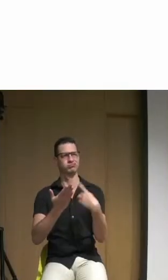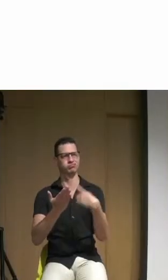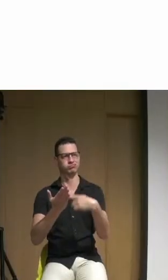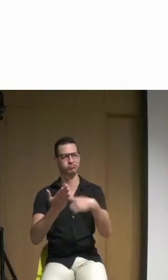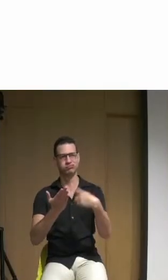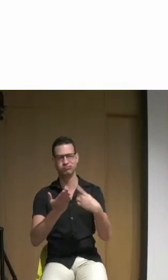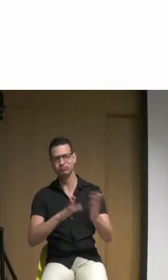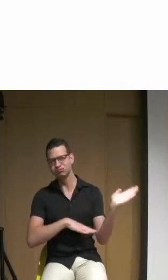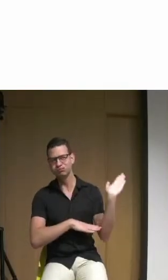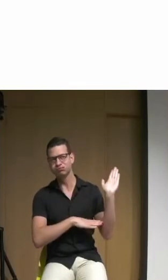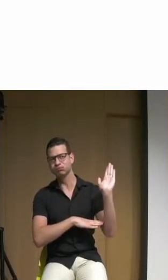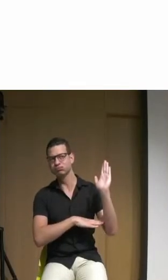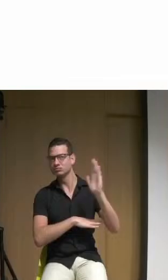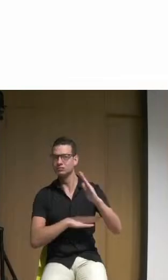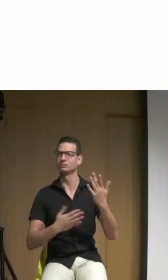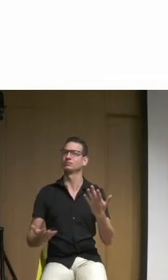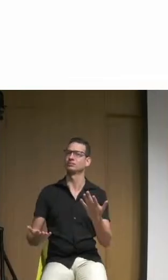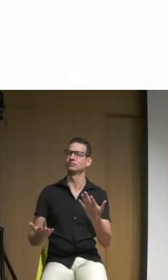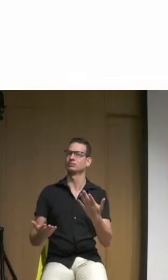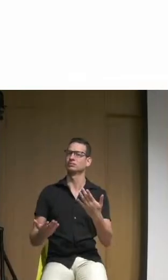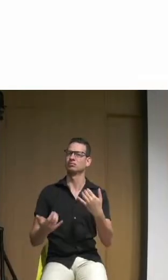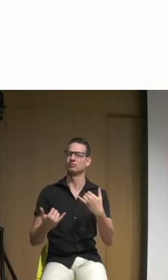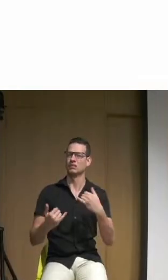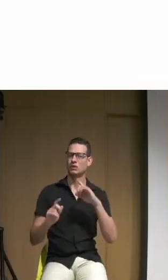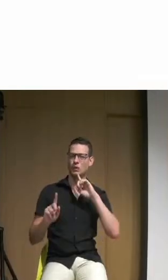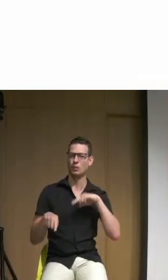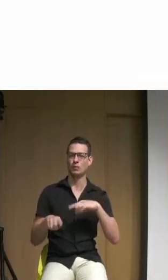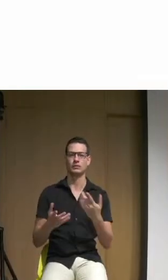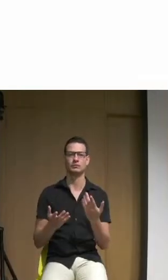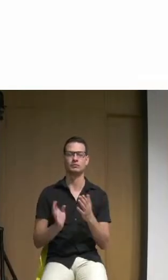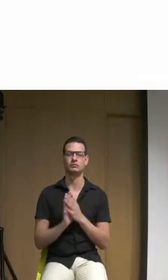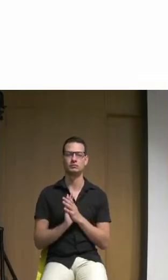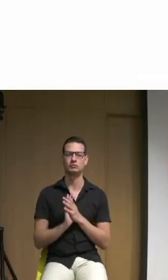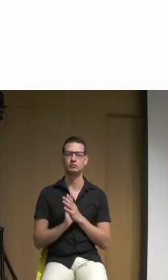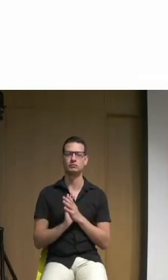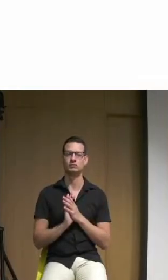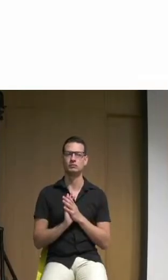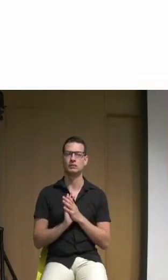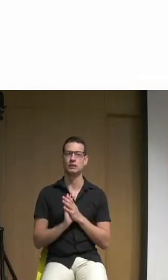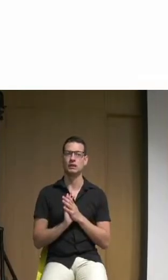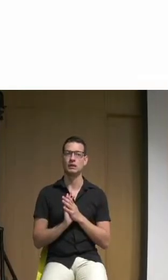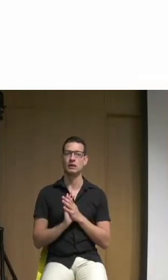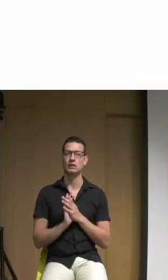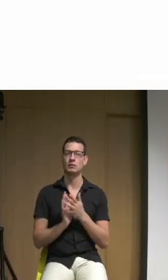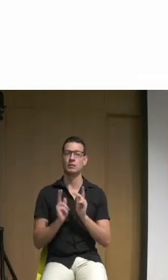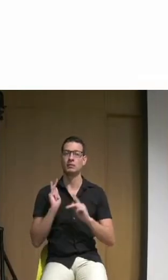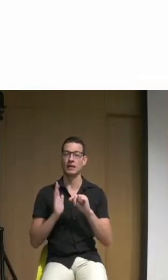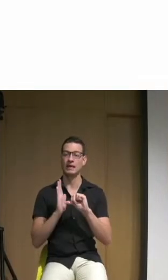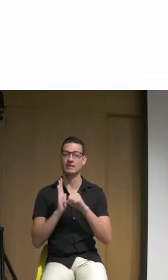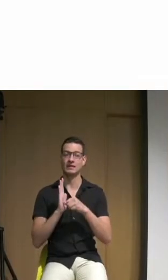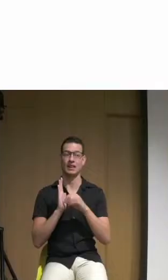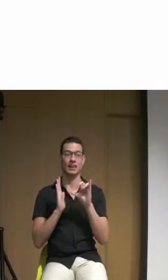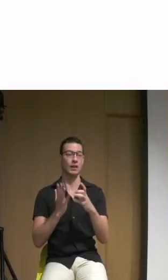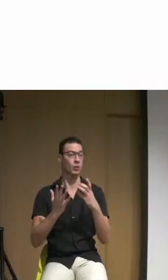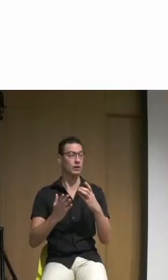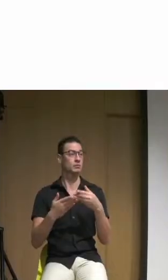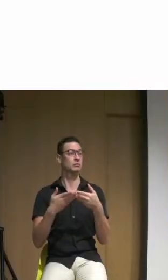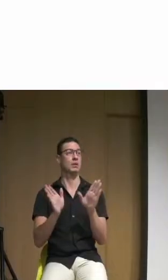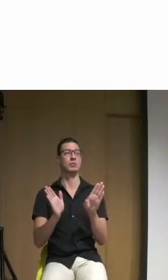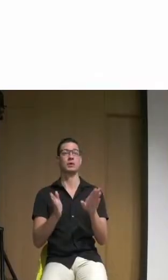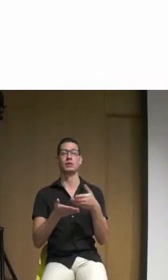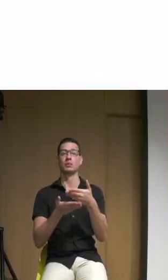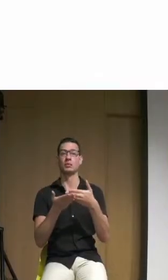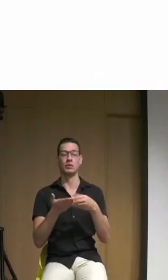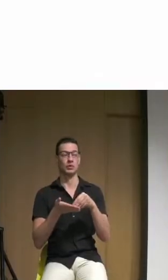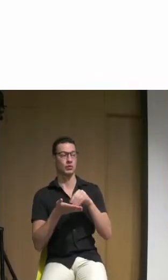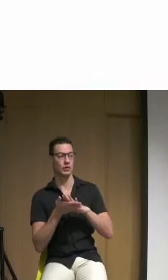nothing that I've heard in this report, there's an emphasis on it being public and a part of the record, and I can appreciate that, but I'm